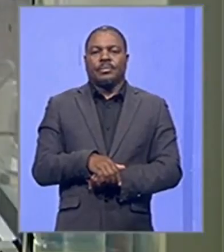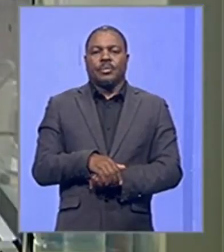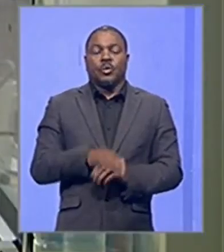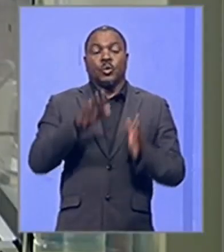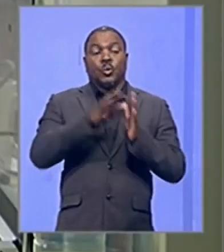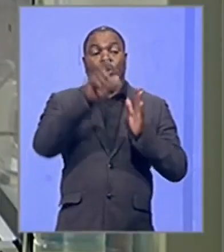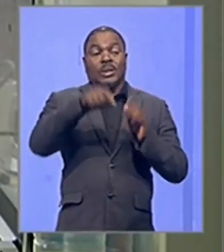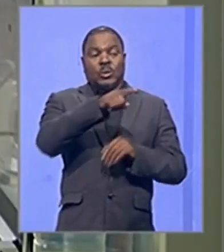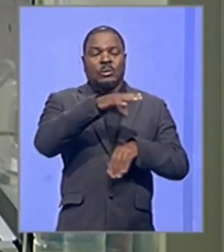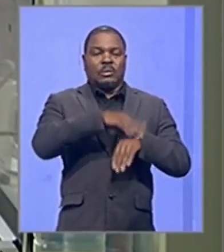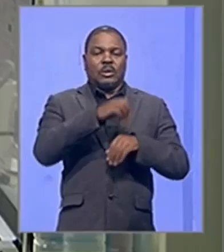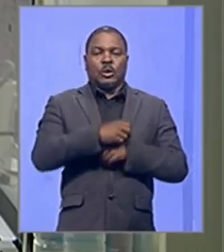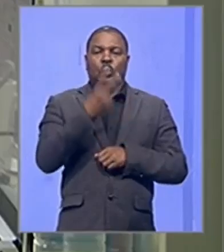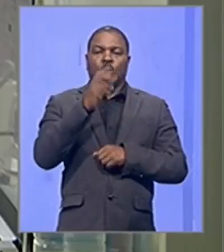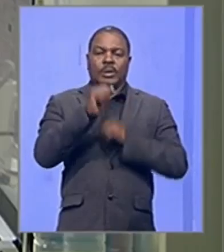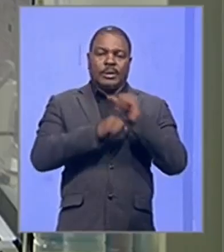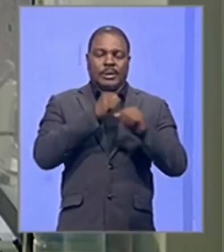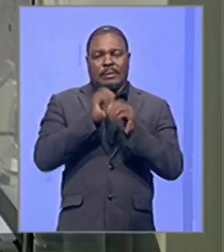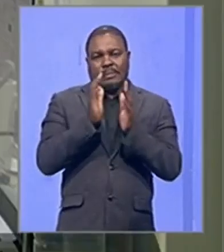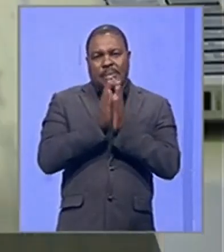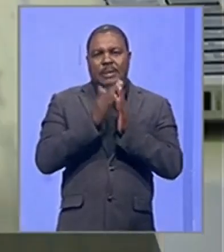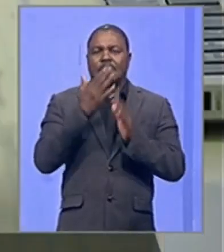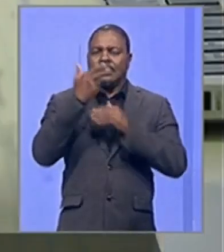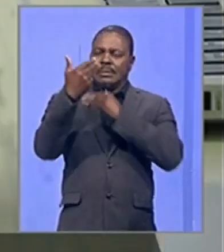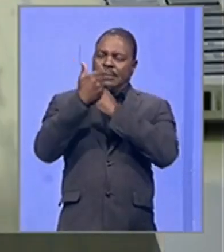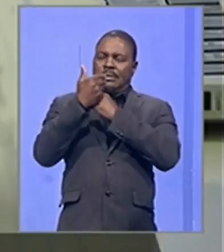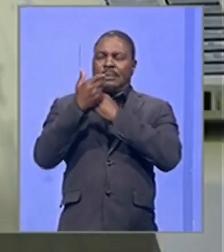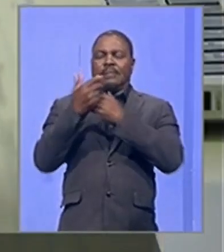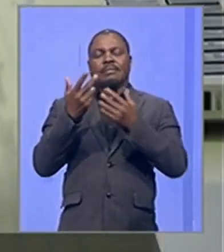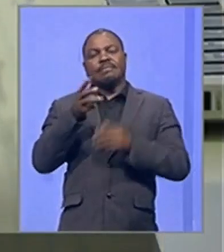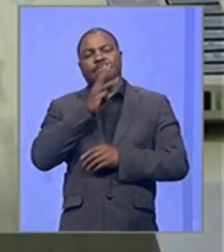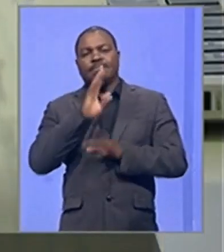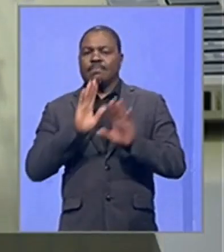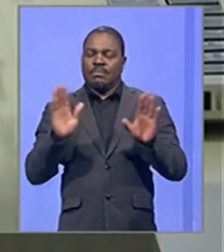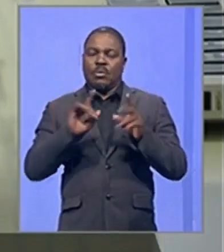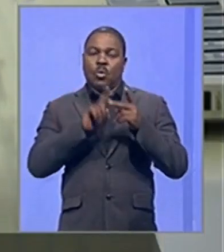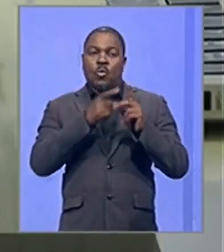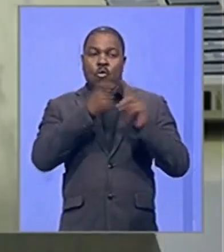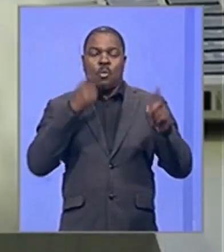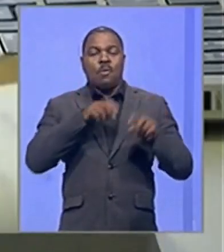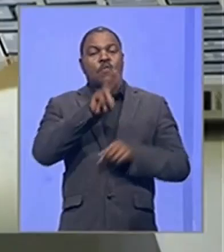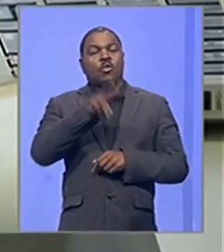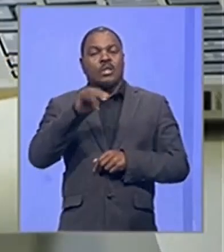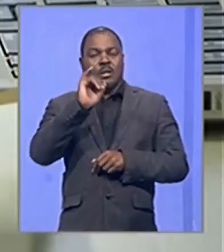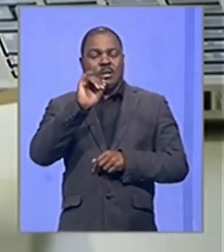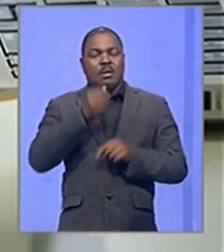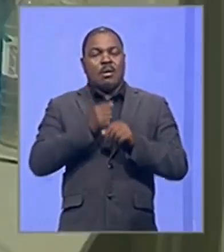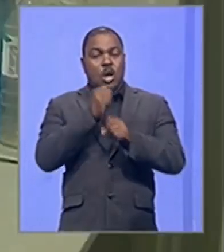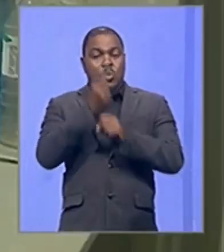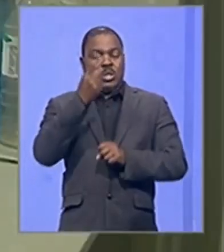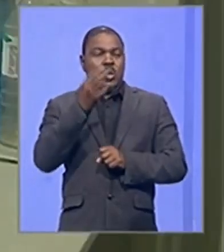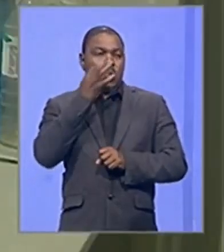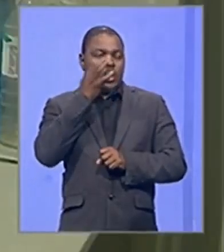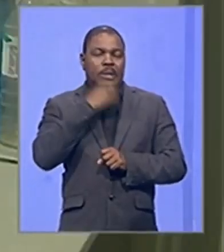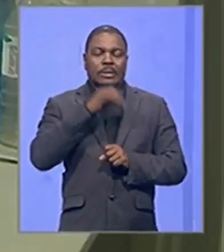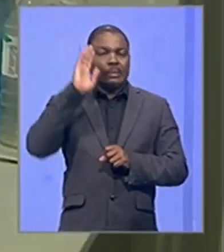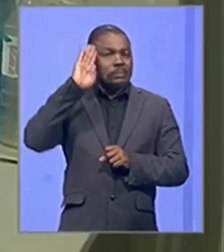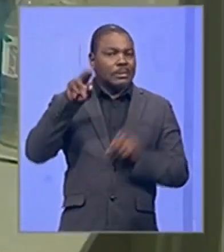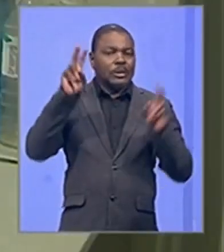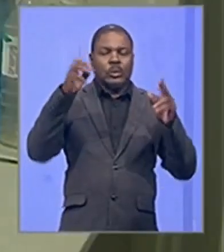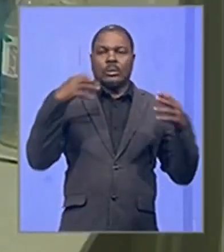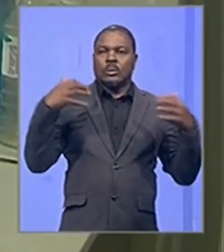Moithuti wa mengwaga e 20 yo a kgopetše go se laetše go tšwa Vosloorus ka Gauteng o re taba ya madulo e ba tlogetše ka gare ga kgakanego e kgolo.